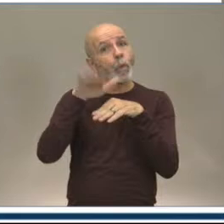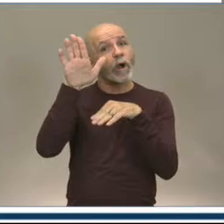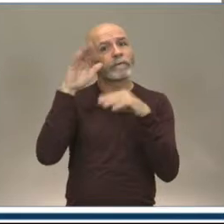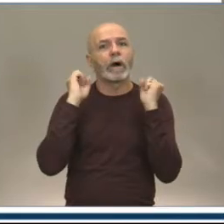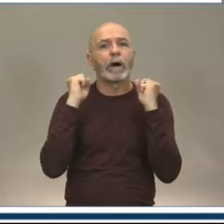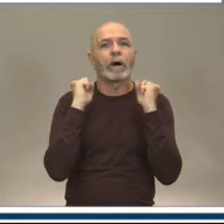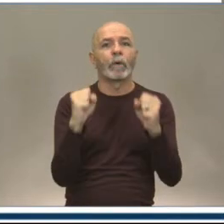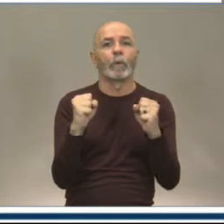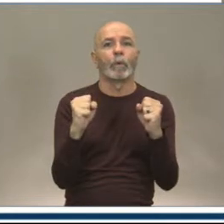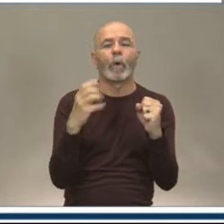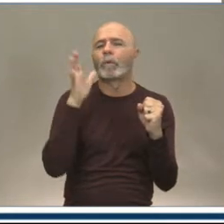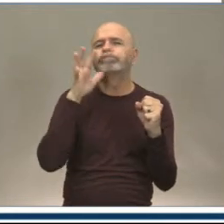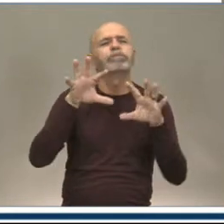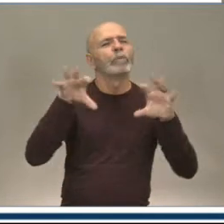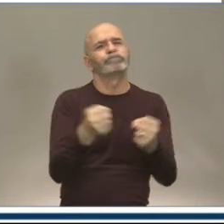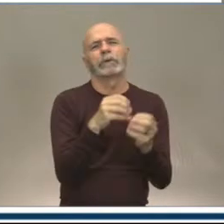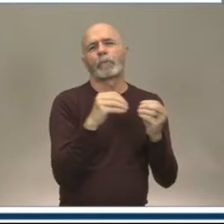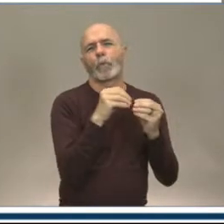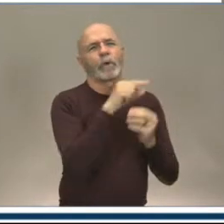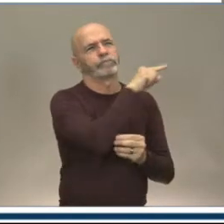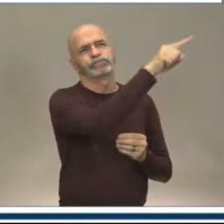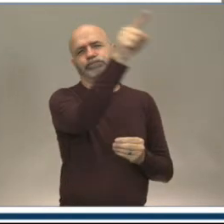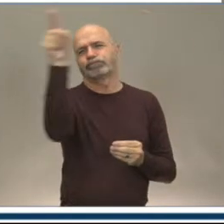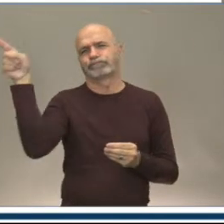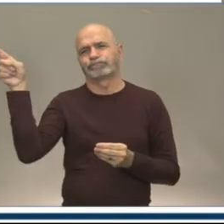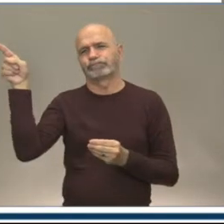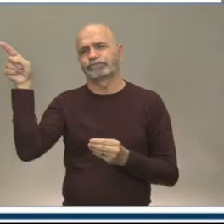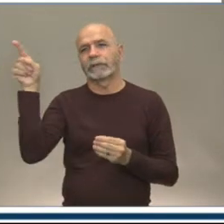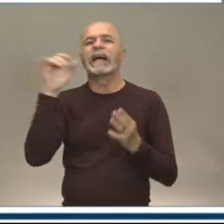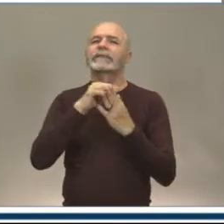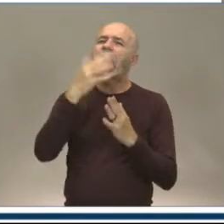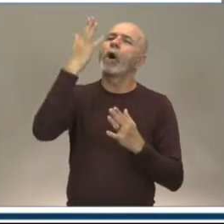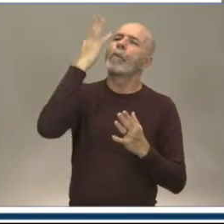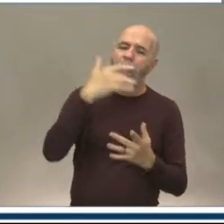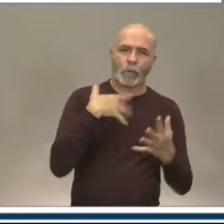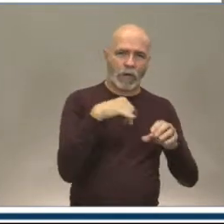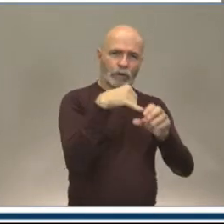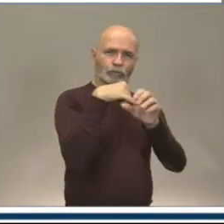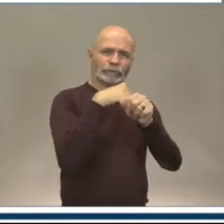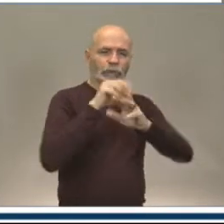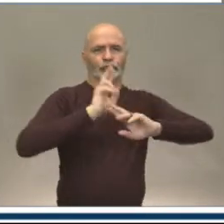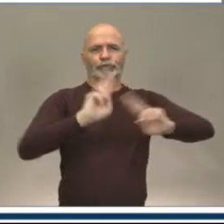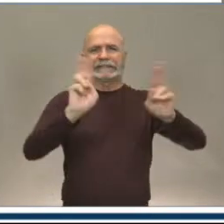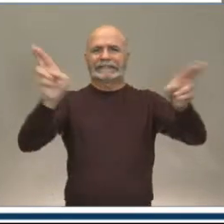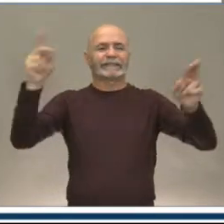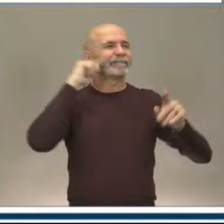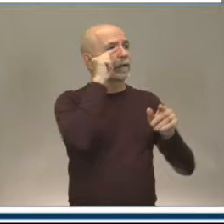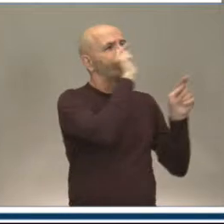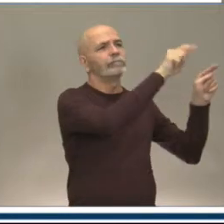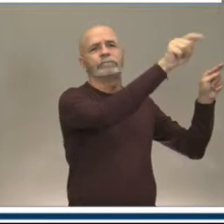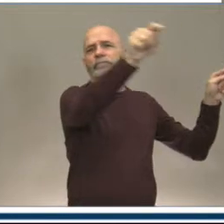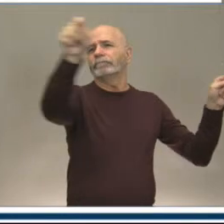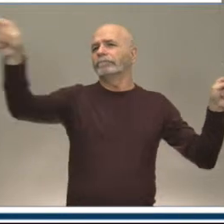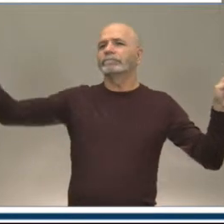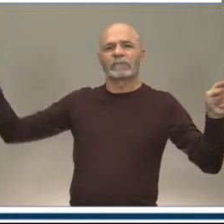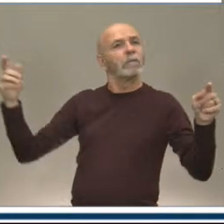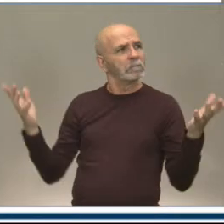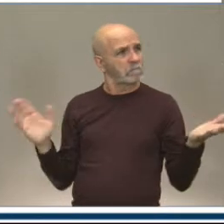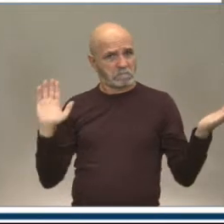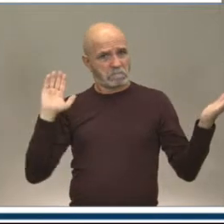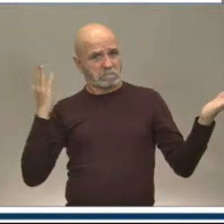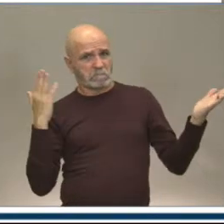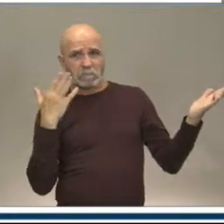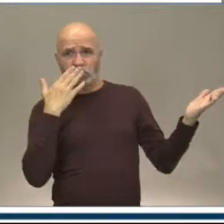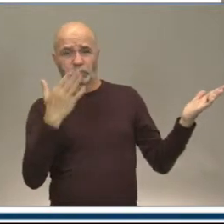as well. That's why we've chosen to go with the pharmacy model. It is shown that that it works, it's efficient and